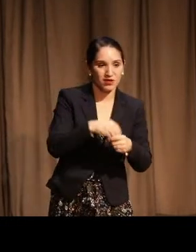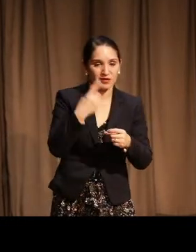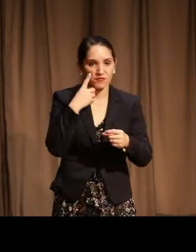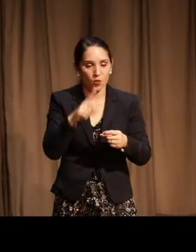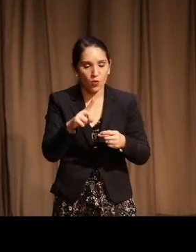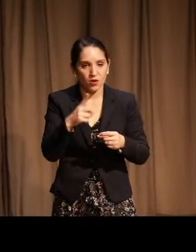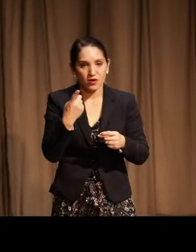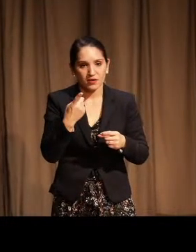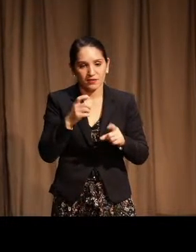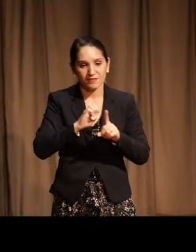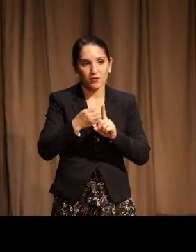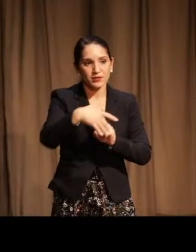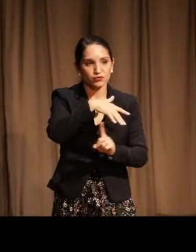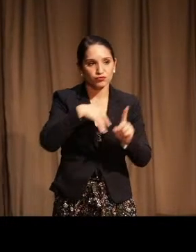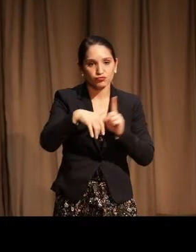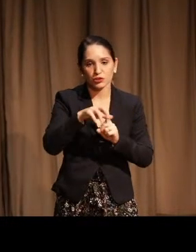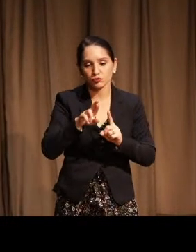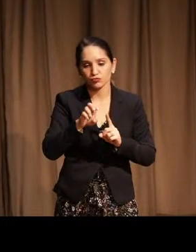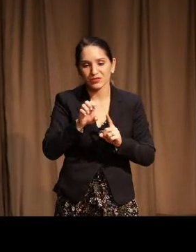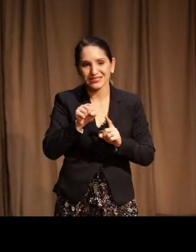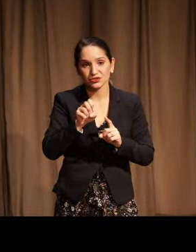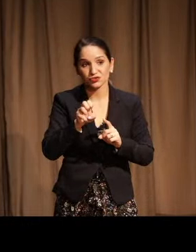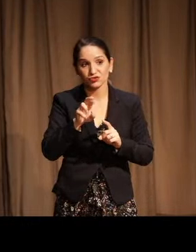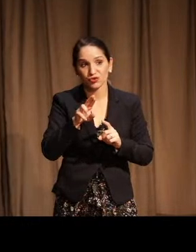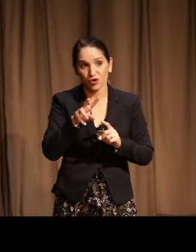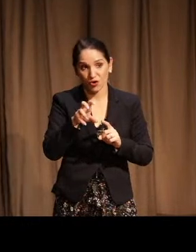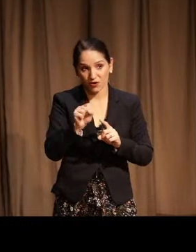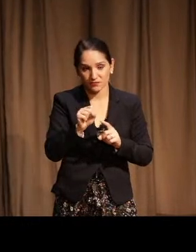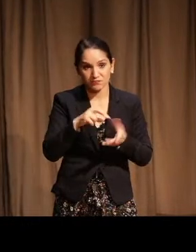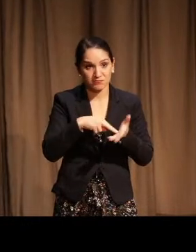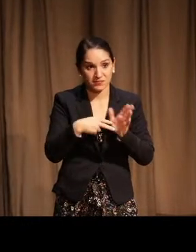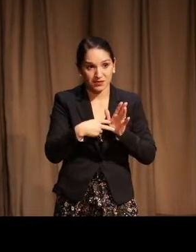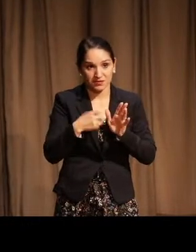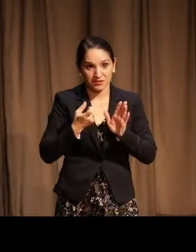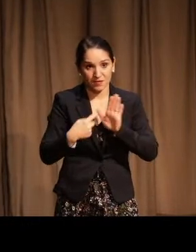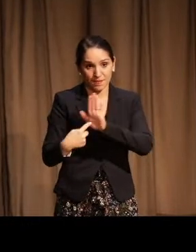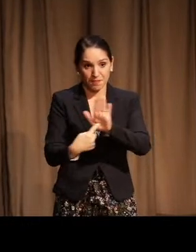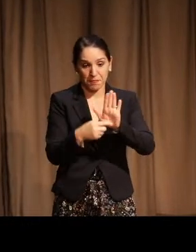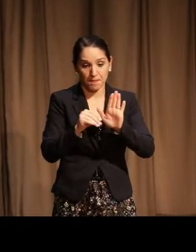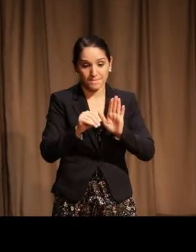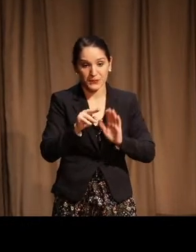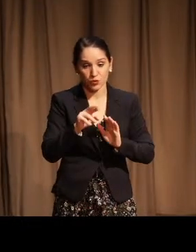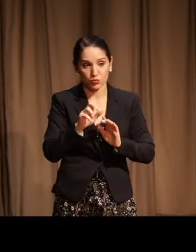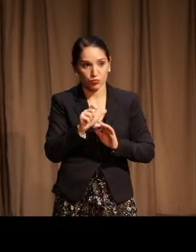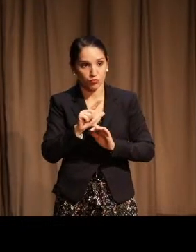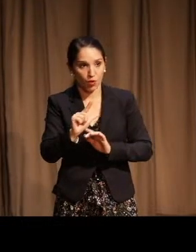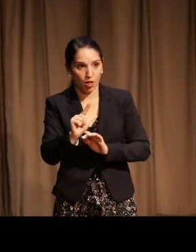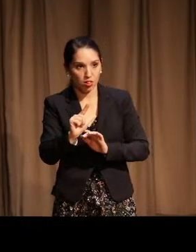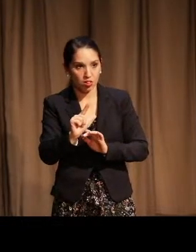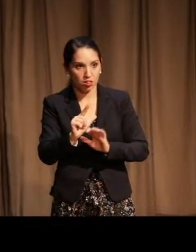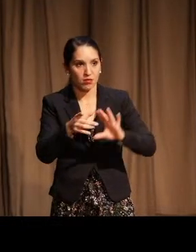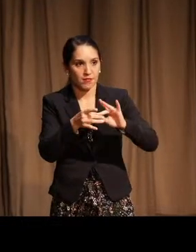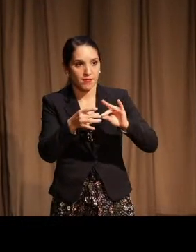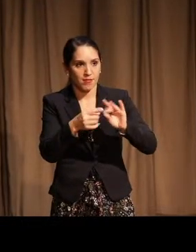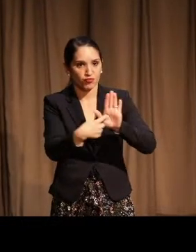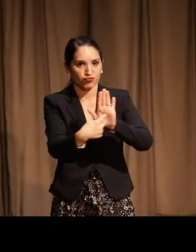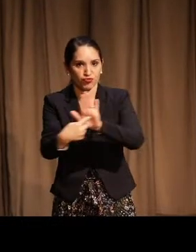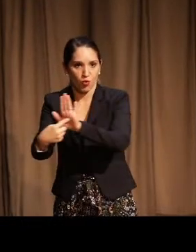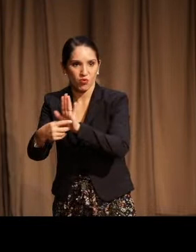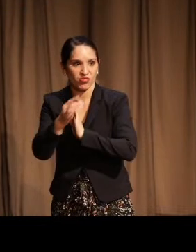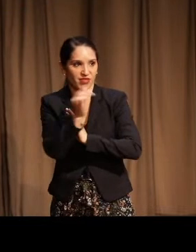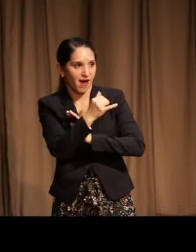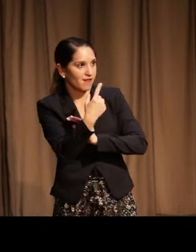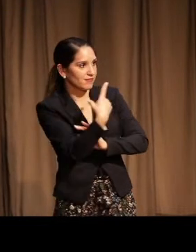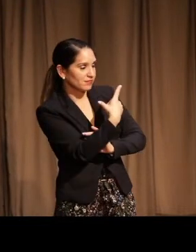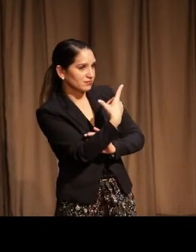Reserves. So the mural that I painted were actually about this. And Chico